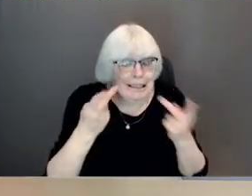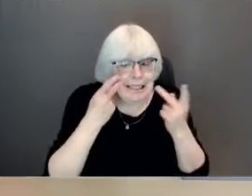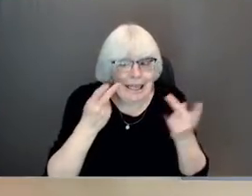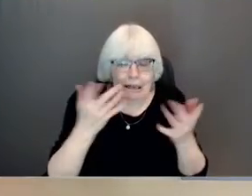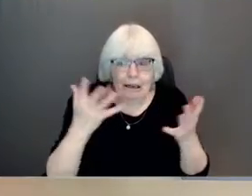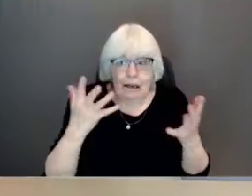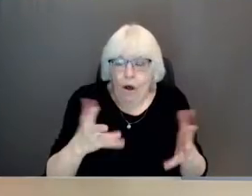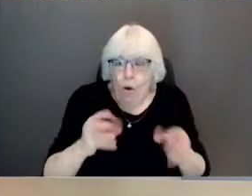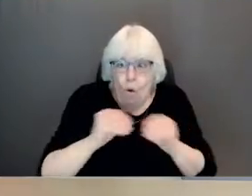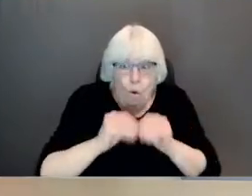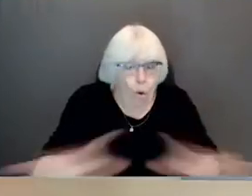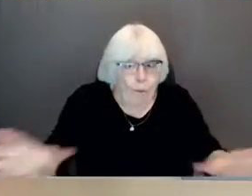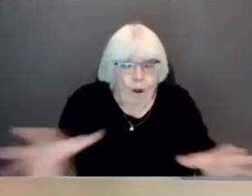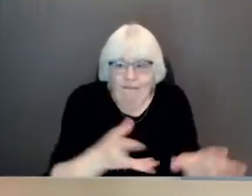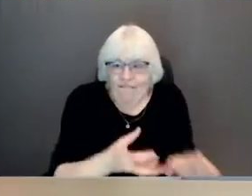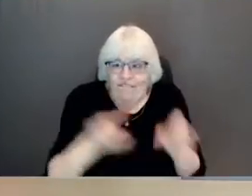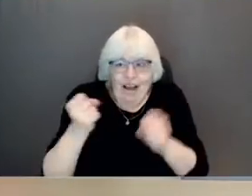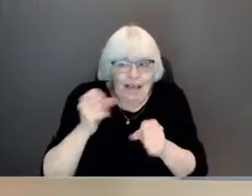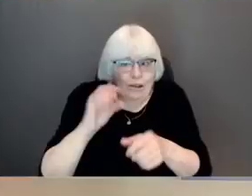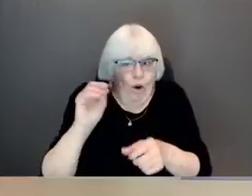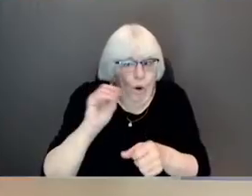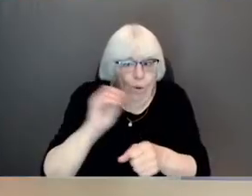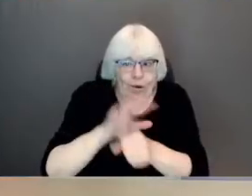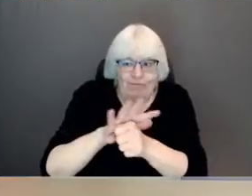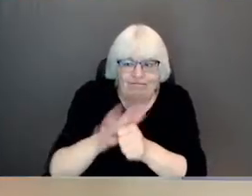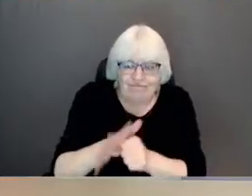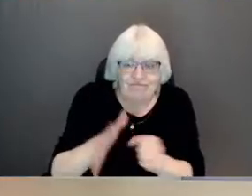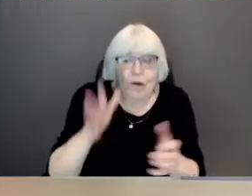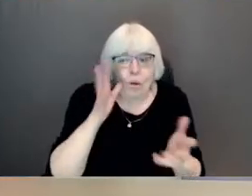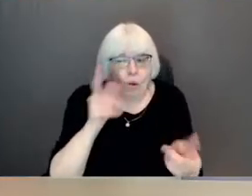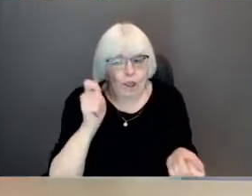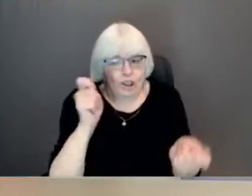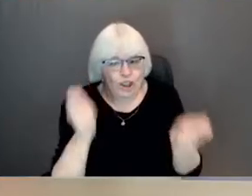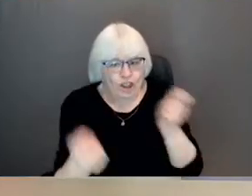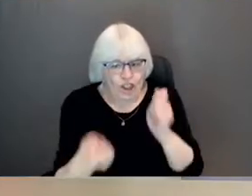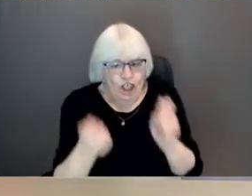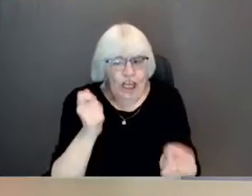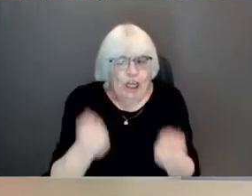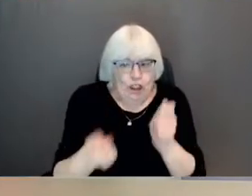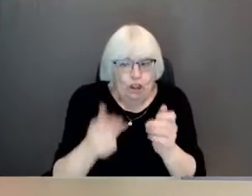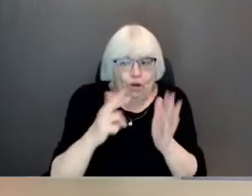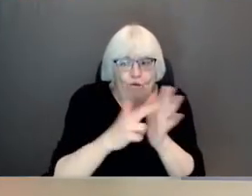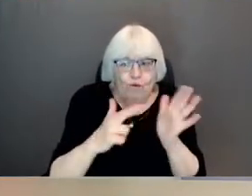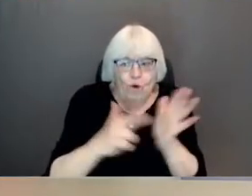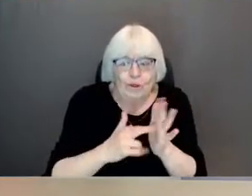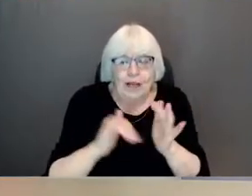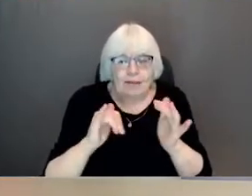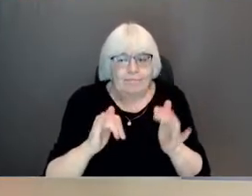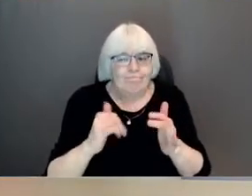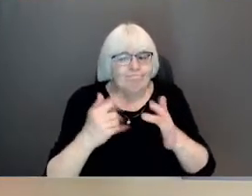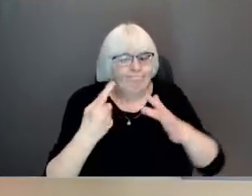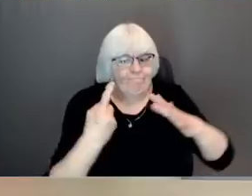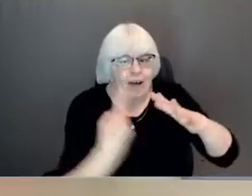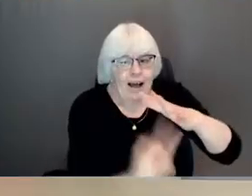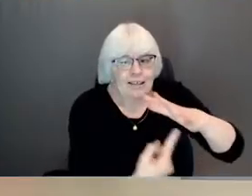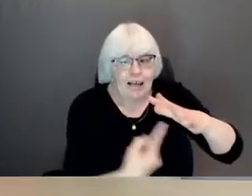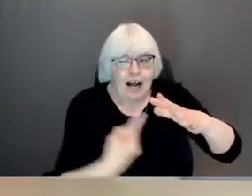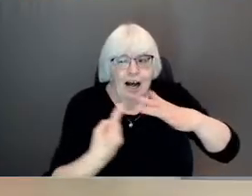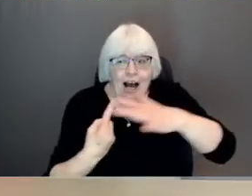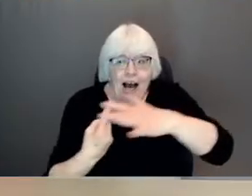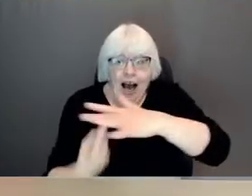isolation and testing for close contacts. The Omicron variant has a shorter incubation period, which is the time